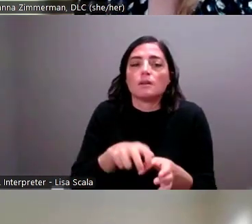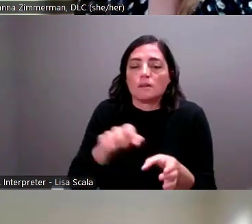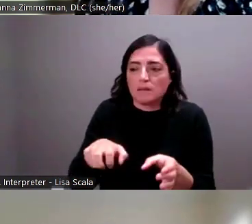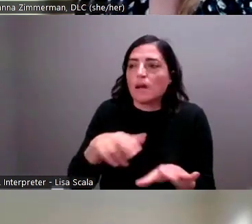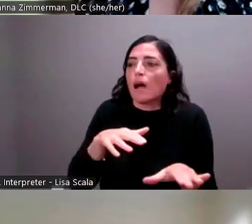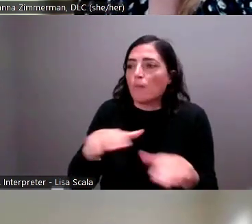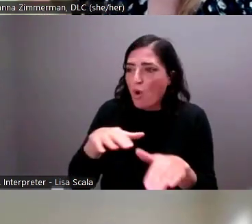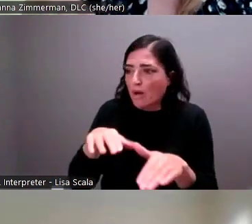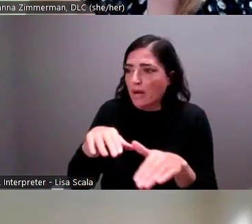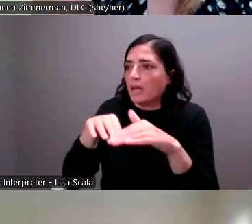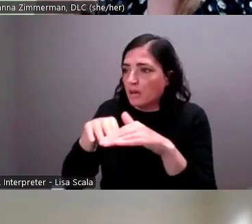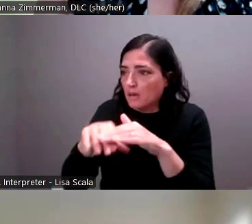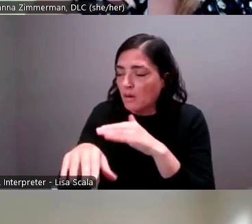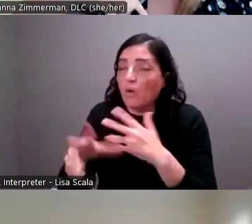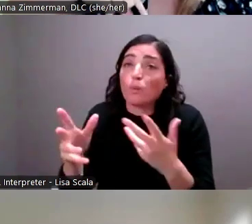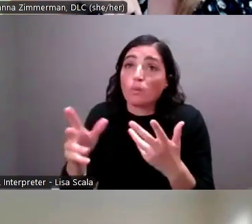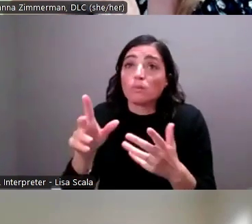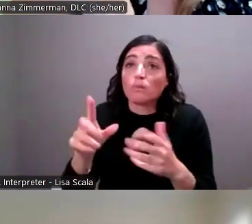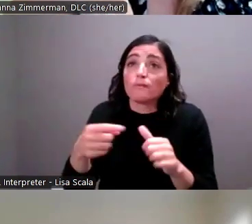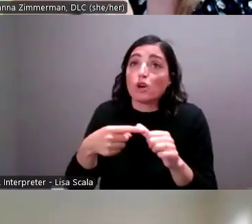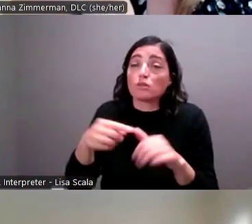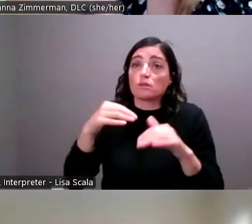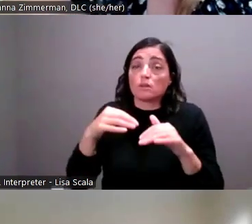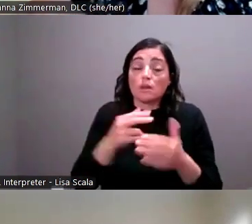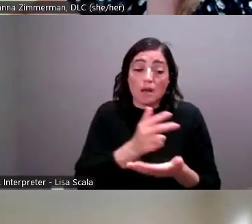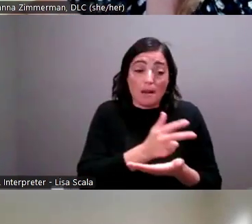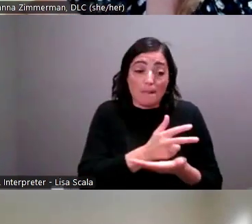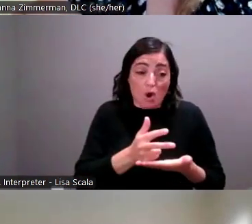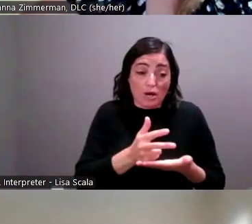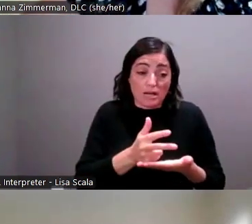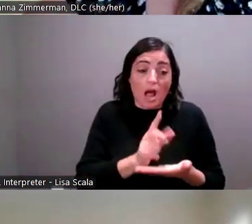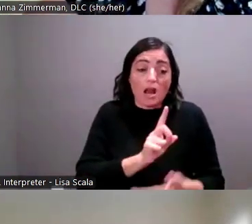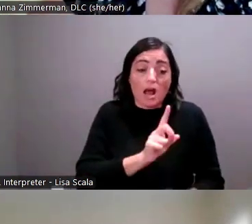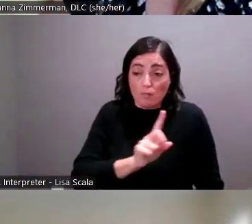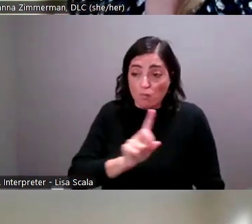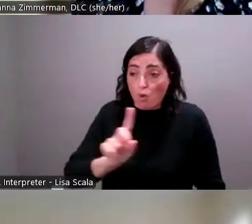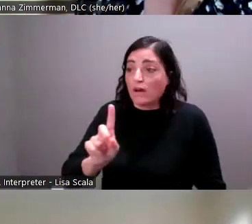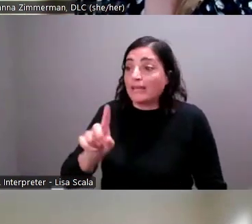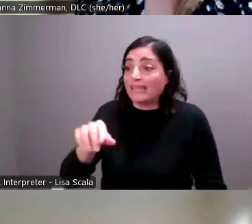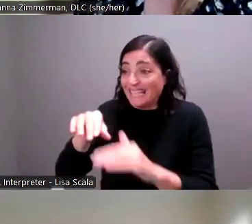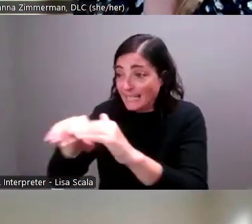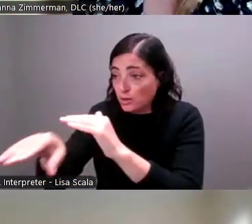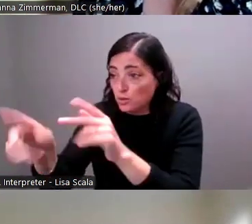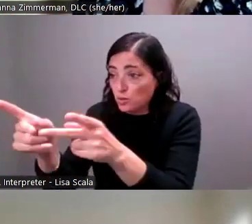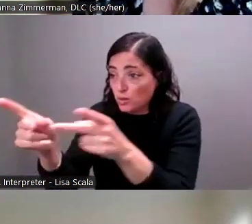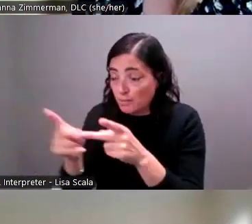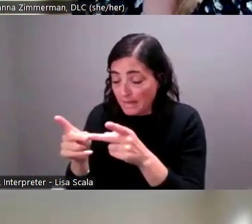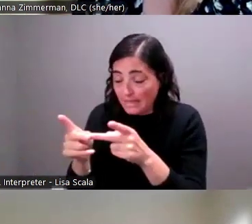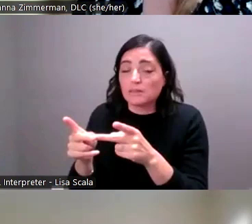inside or walking from the parking lot inside to the polling place.